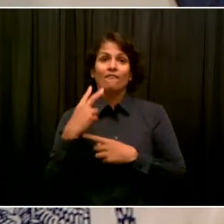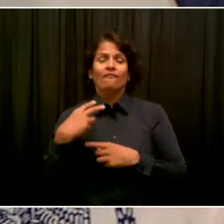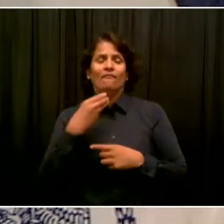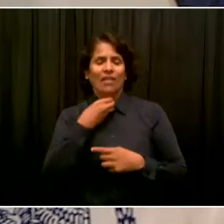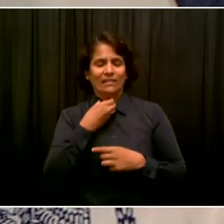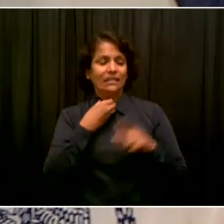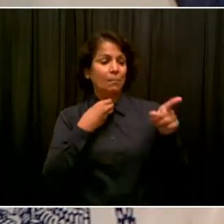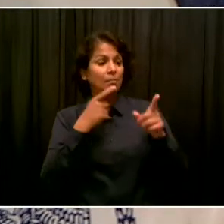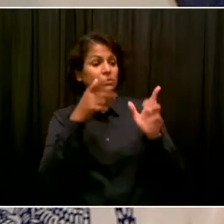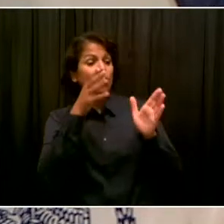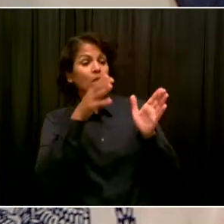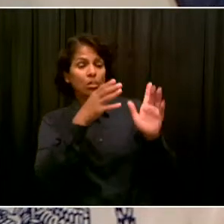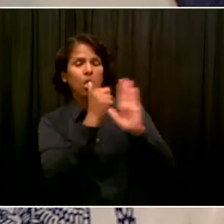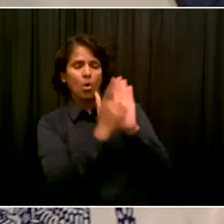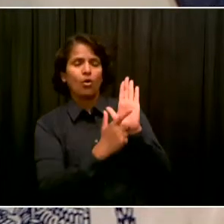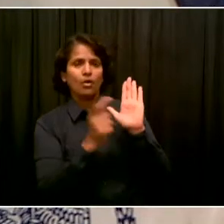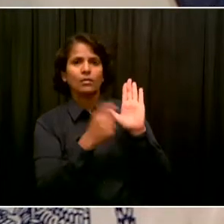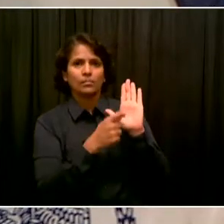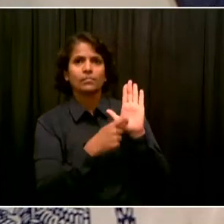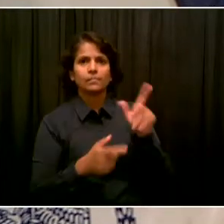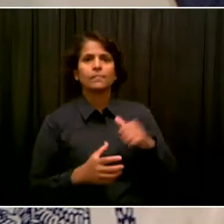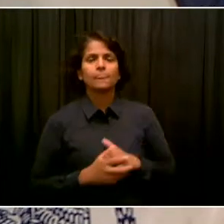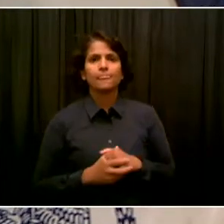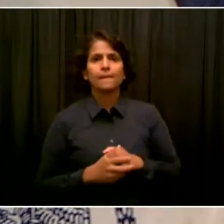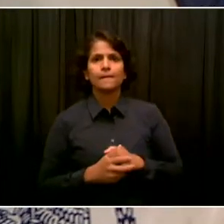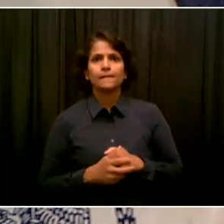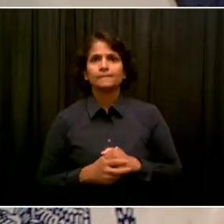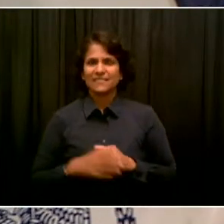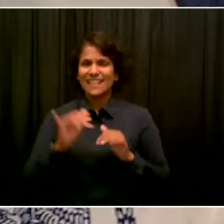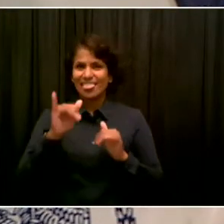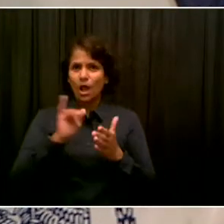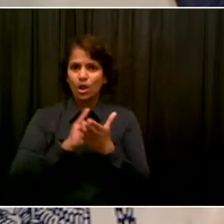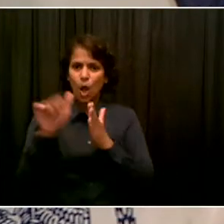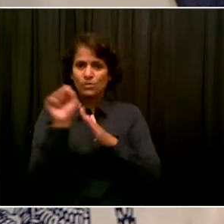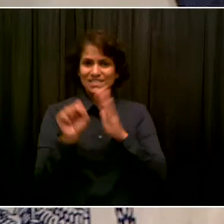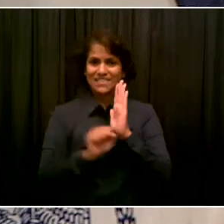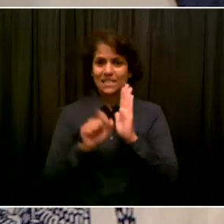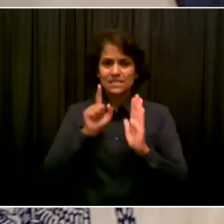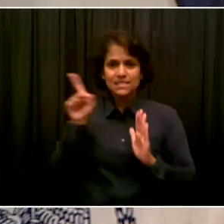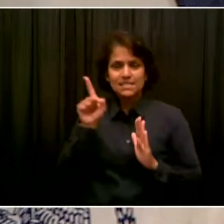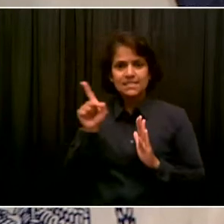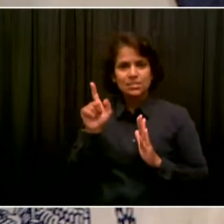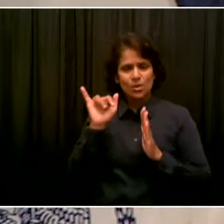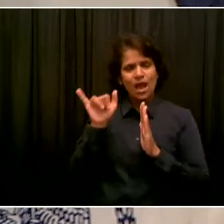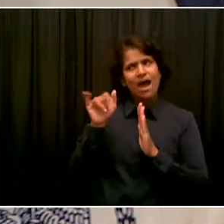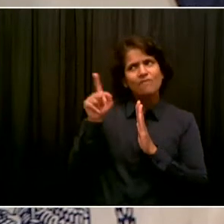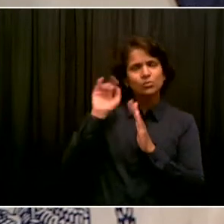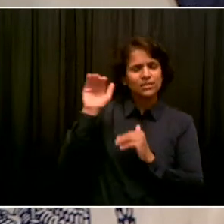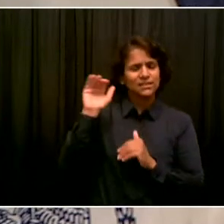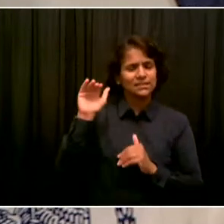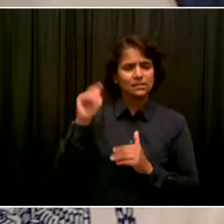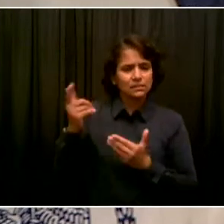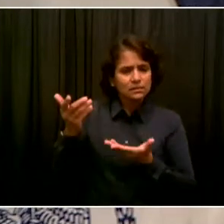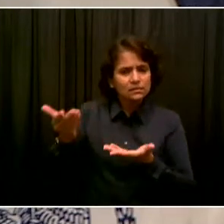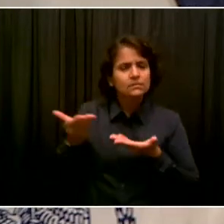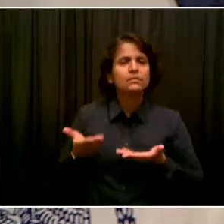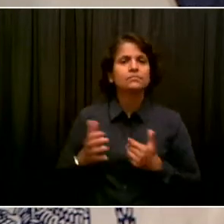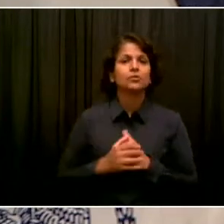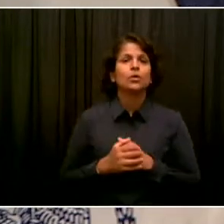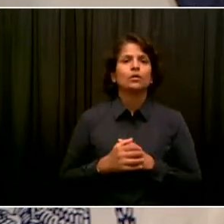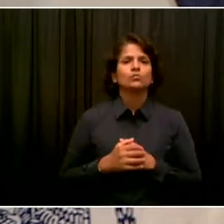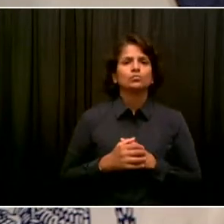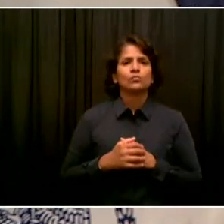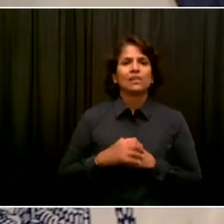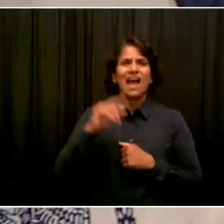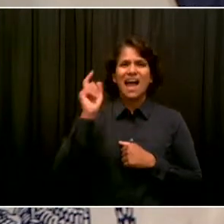approach. We've proven it works in the nation's largest city, but you cannot do it in isolation. We need all levels of government helping. So the Crash Victims